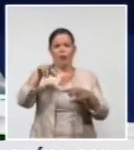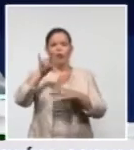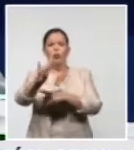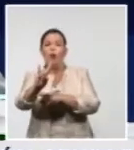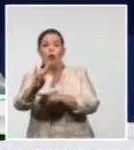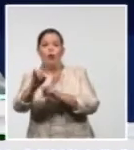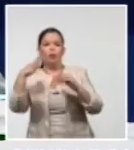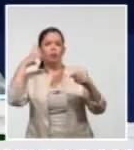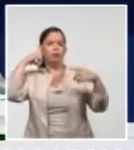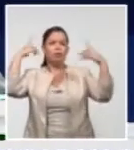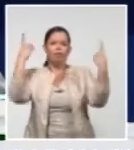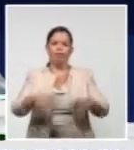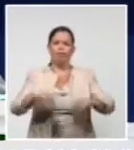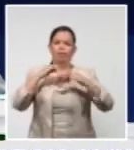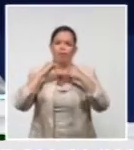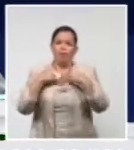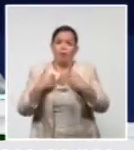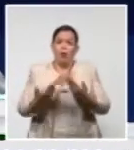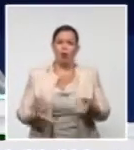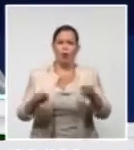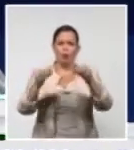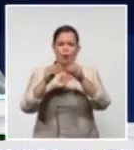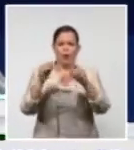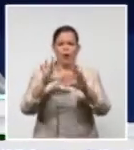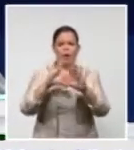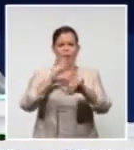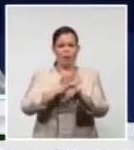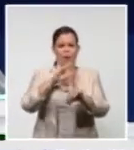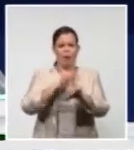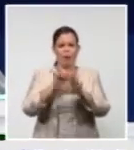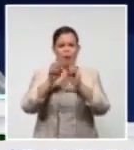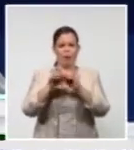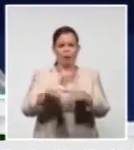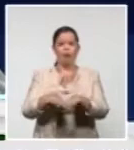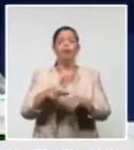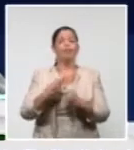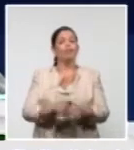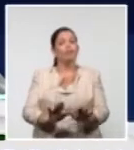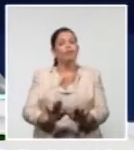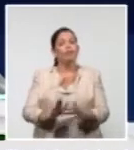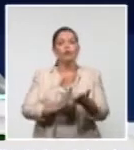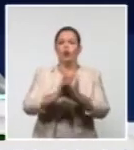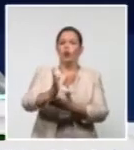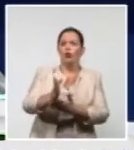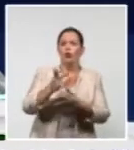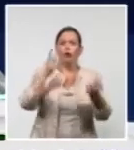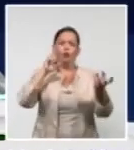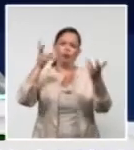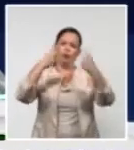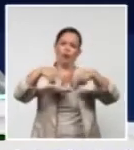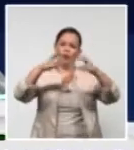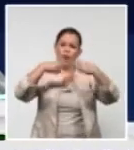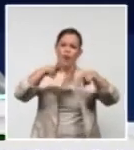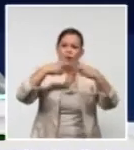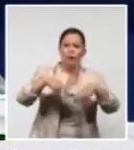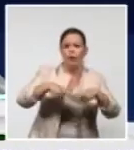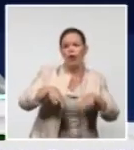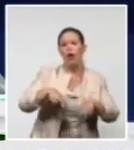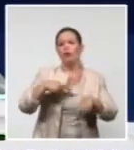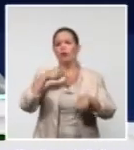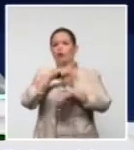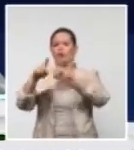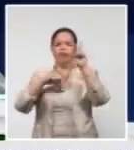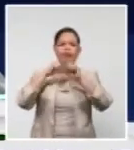work continues to locate the source of infection in all such cases, given how important it is to controlling the spread